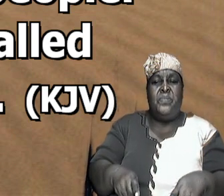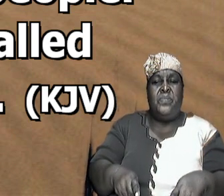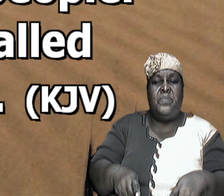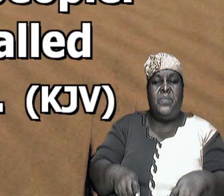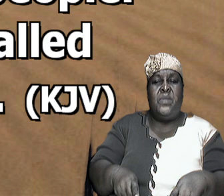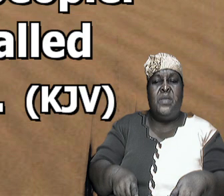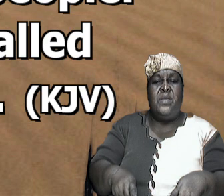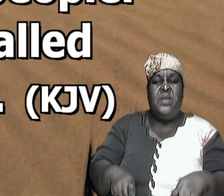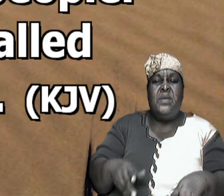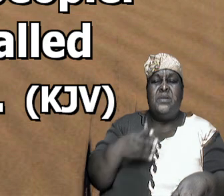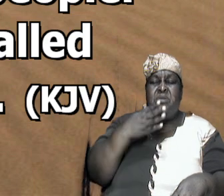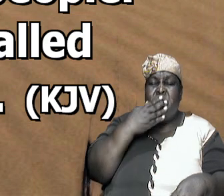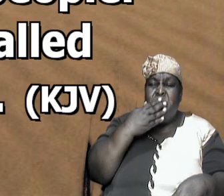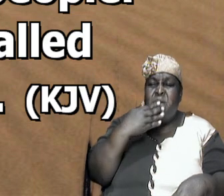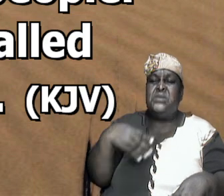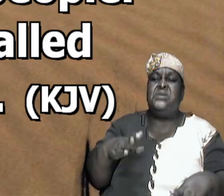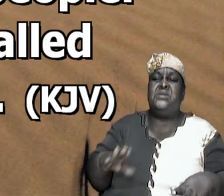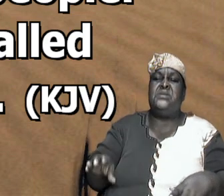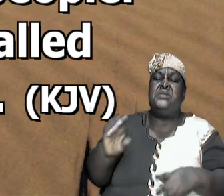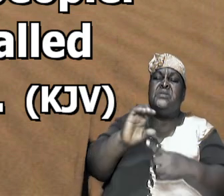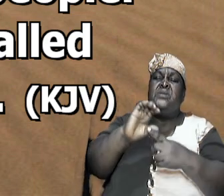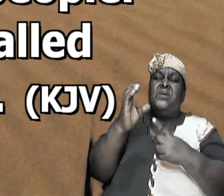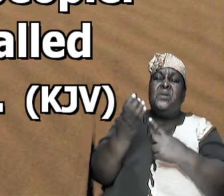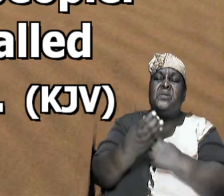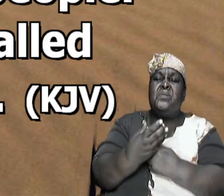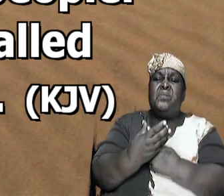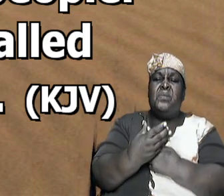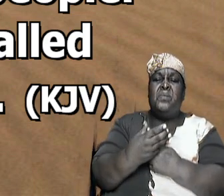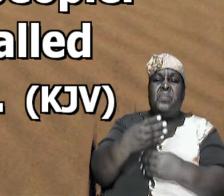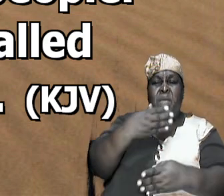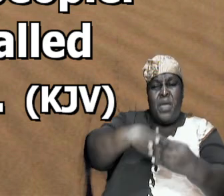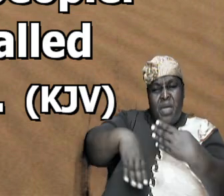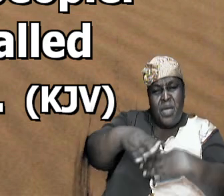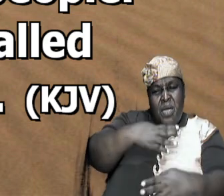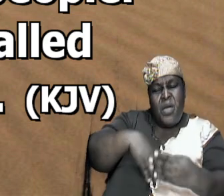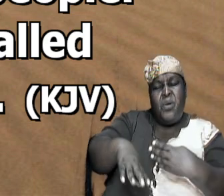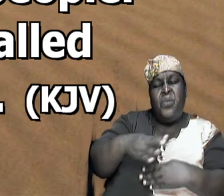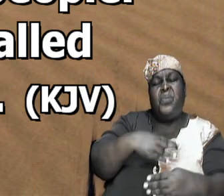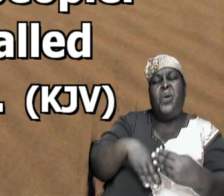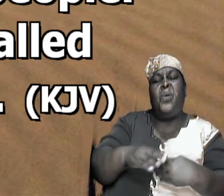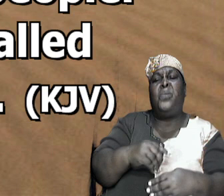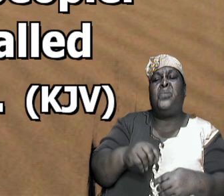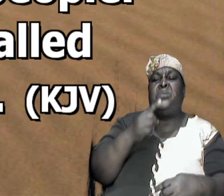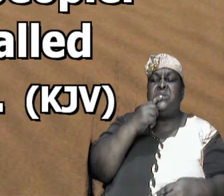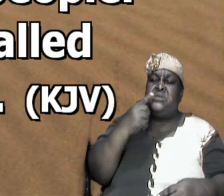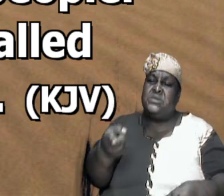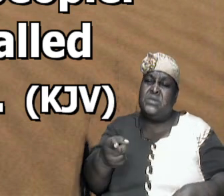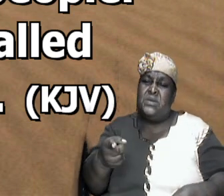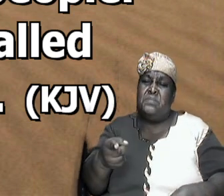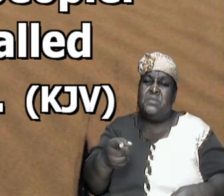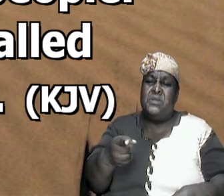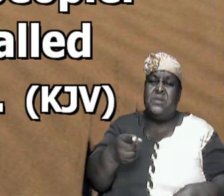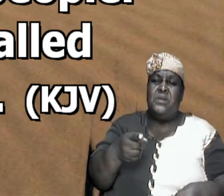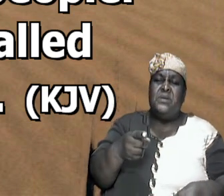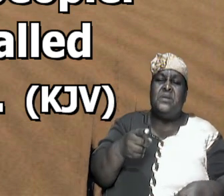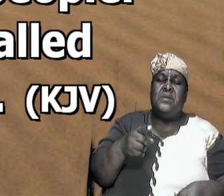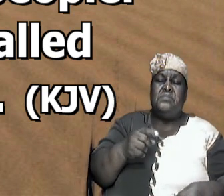this is the background, this is the circumstance around the statement that was made.